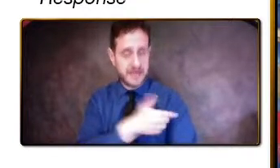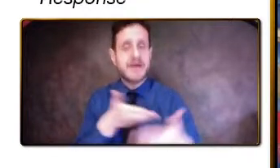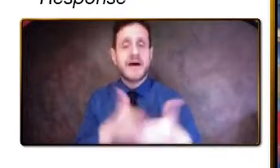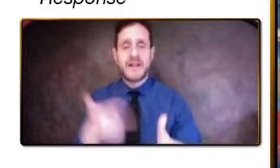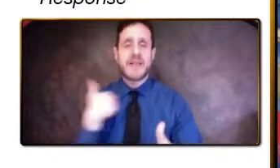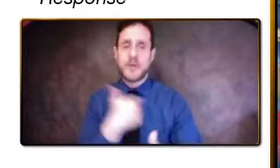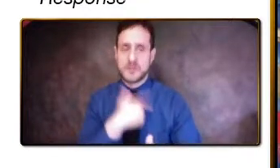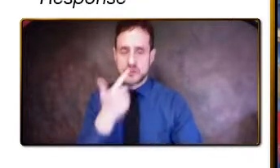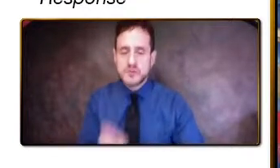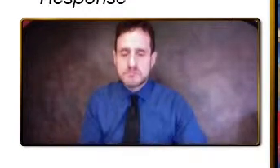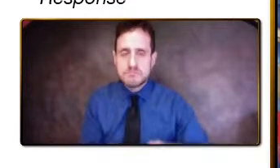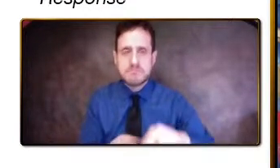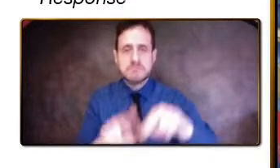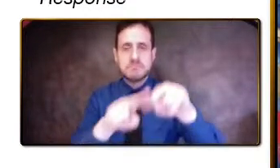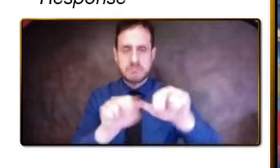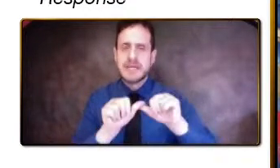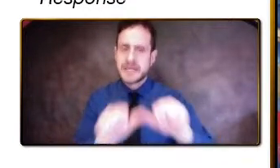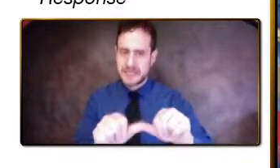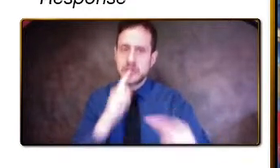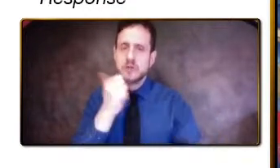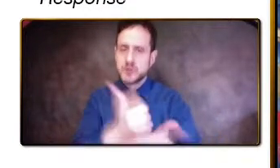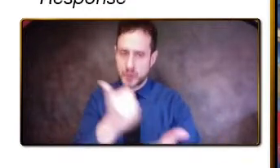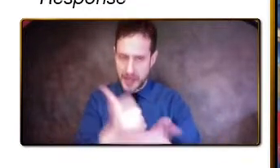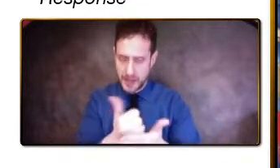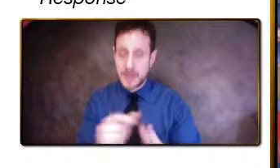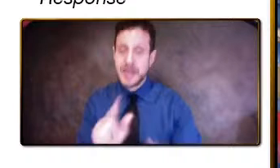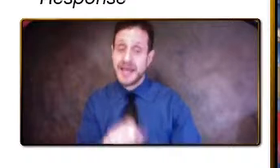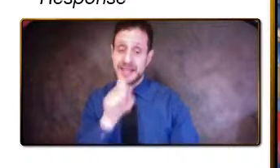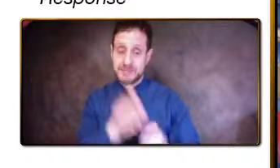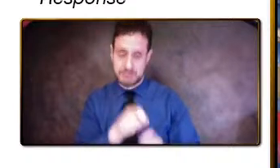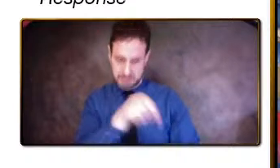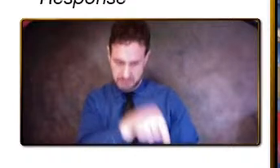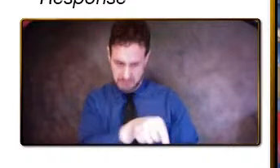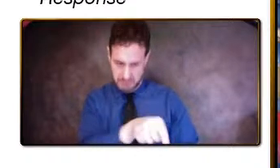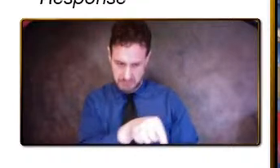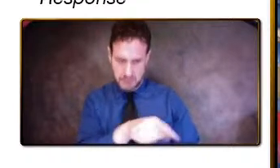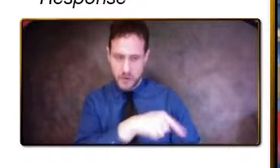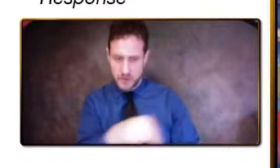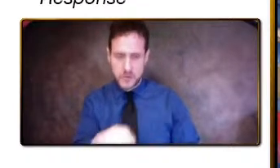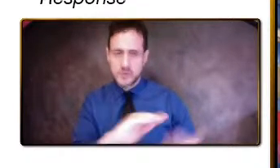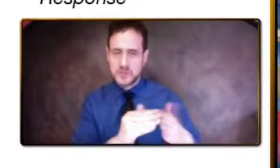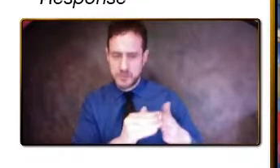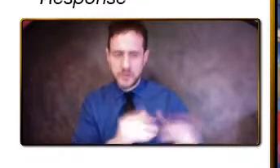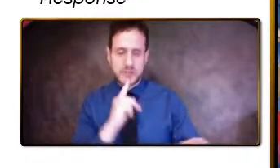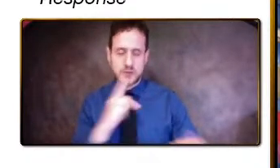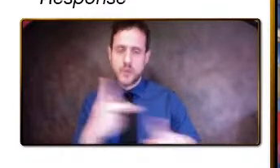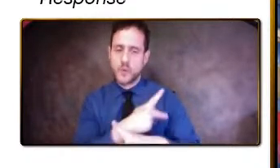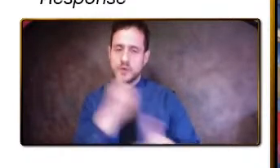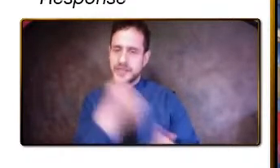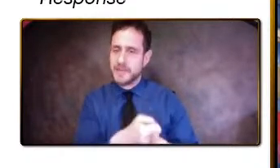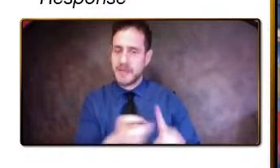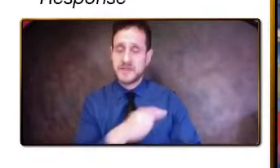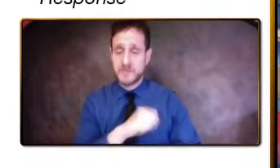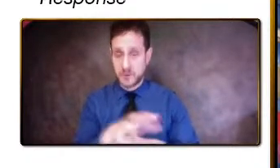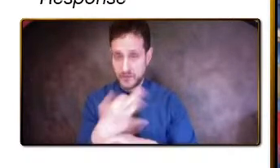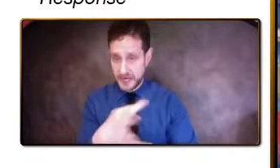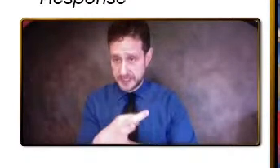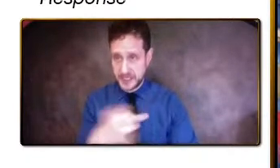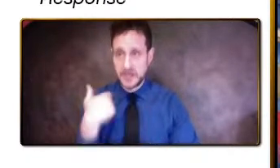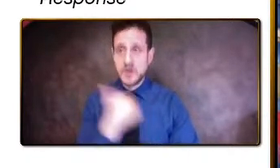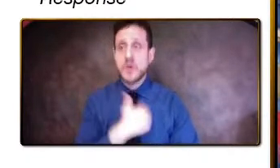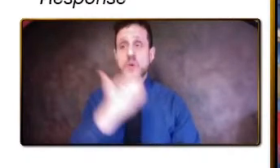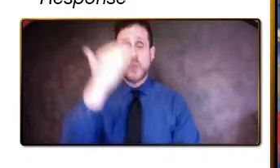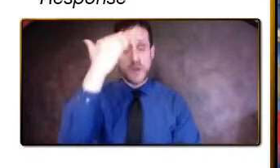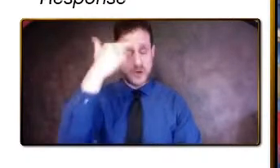make a difference, particularly in those communities hit hardest by COVID-19. We know that the vaccination of millions